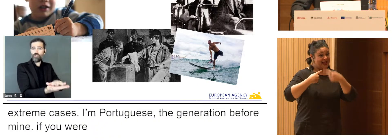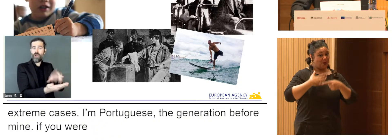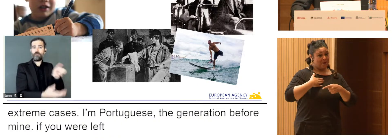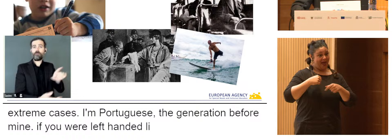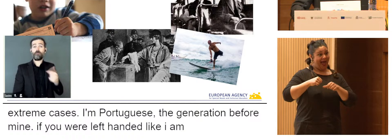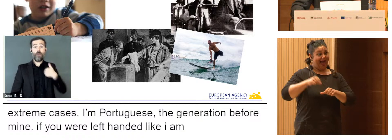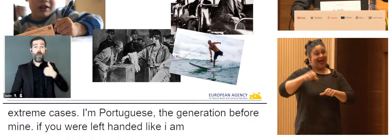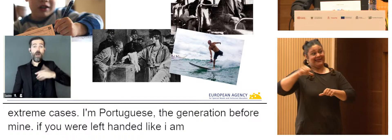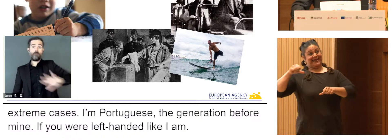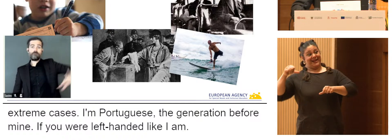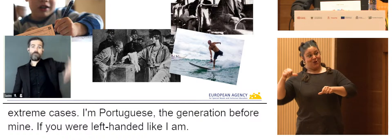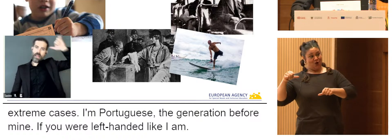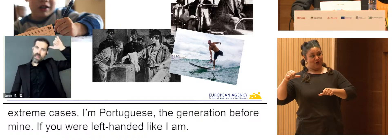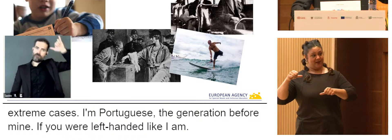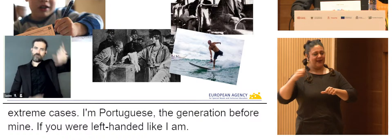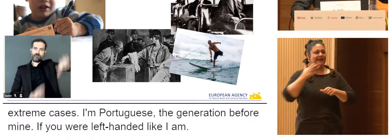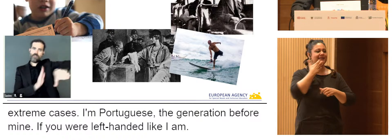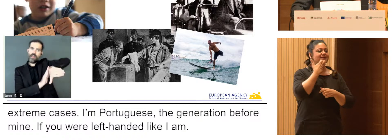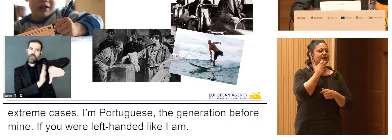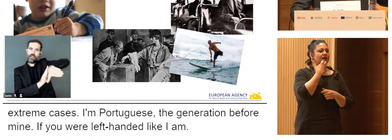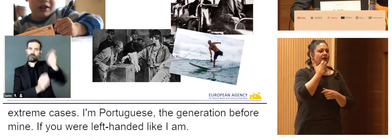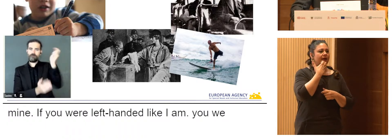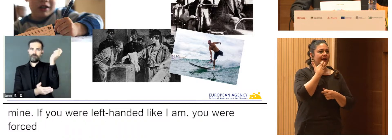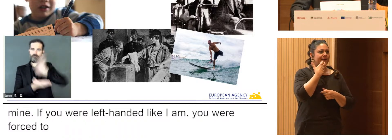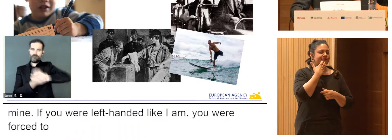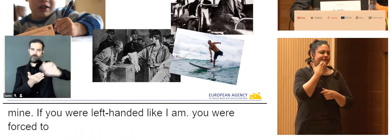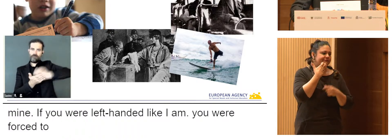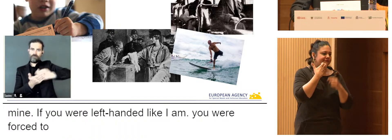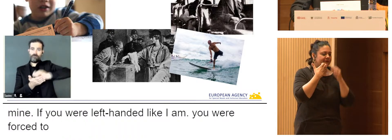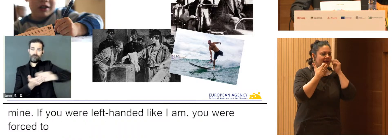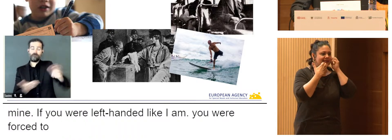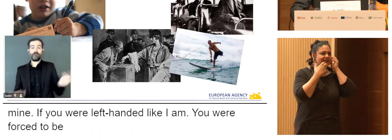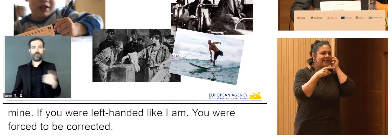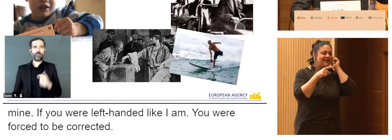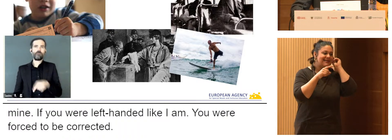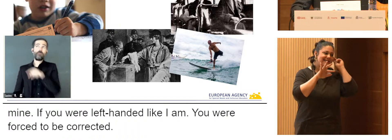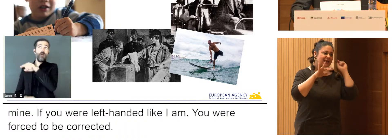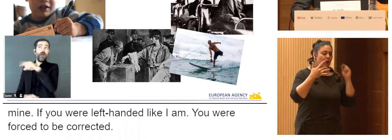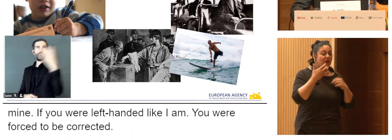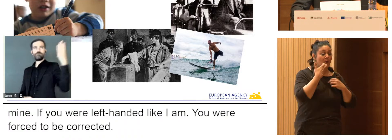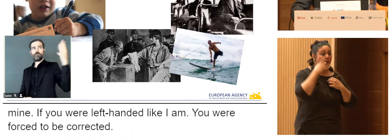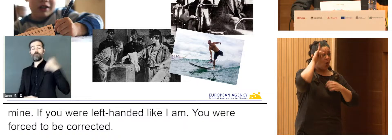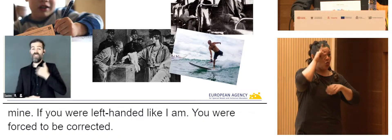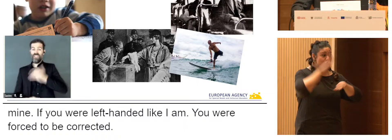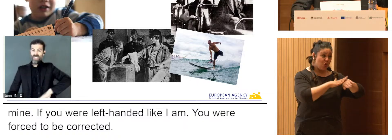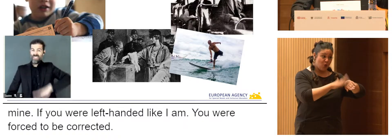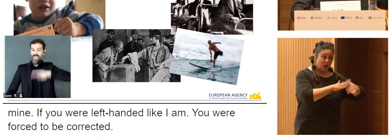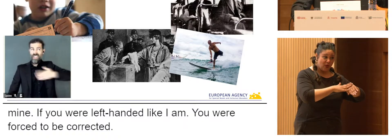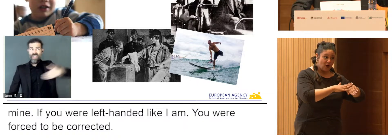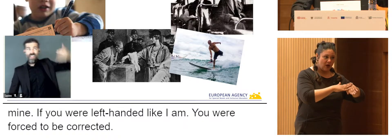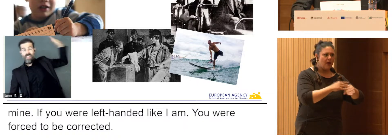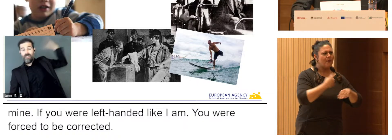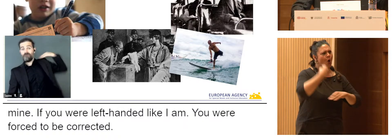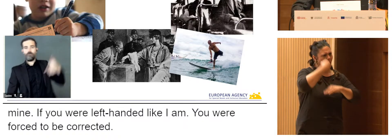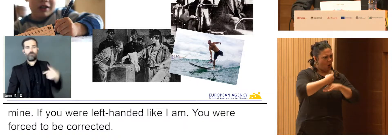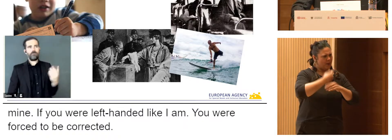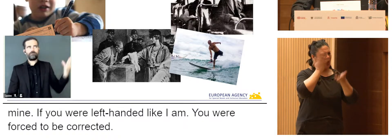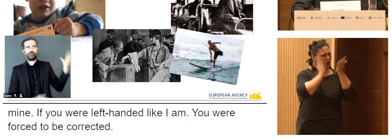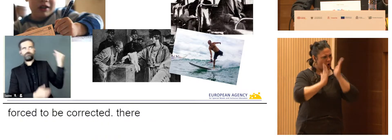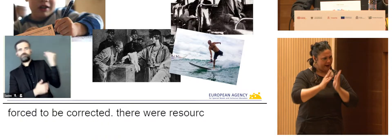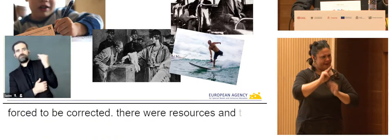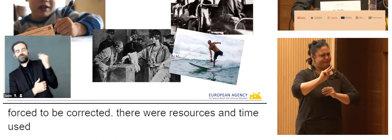am, you were forced to be corrected. There were resources and time used